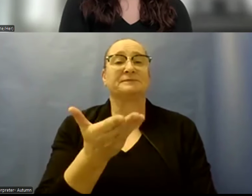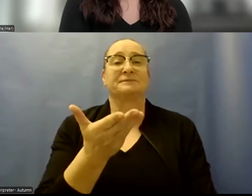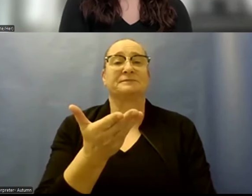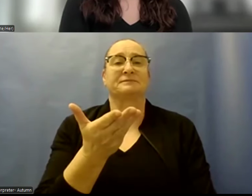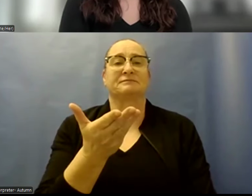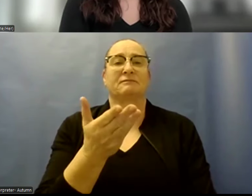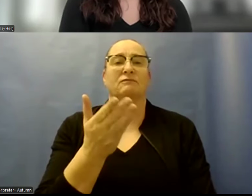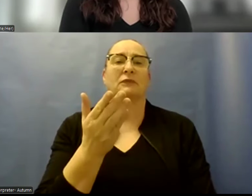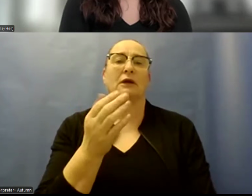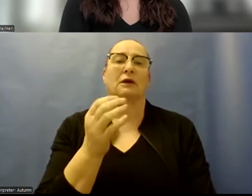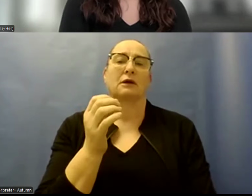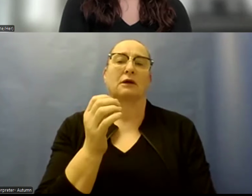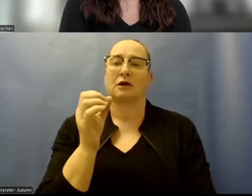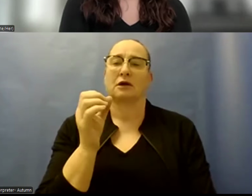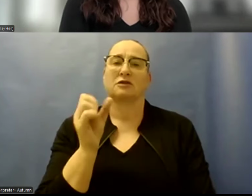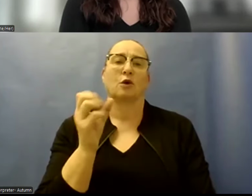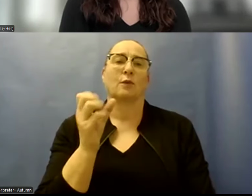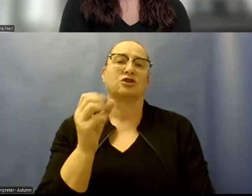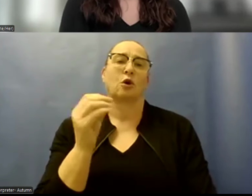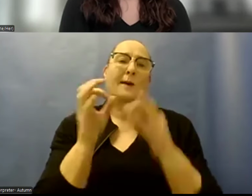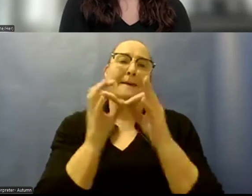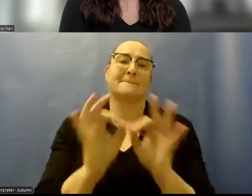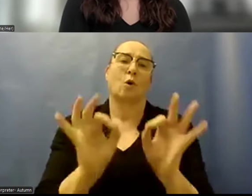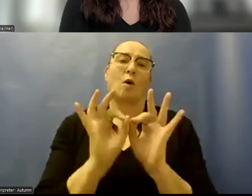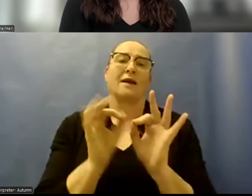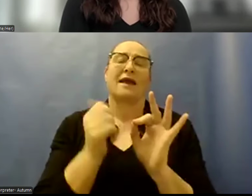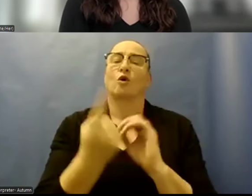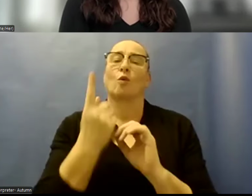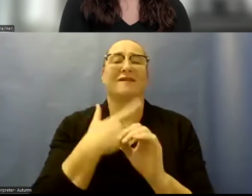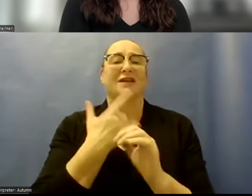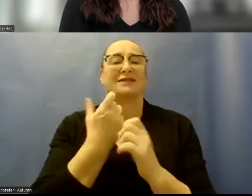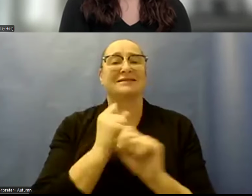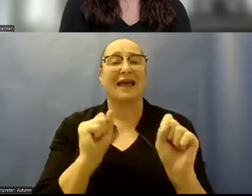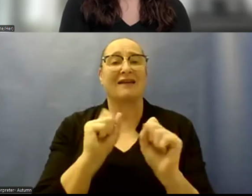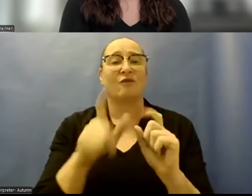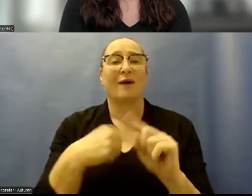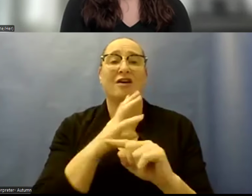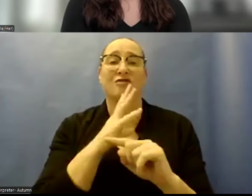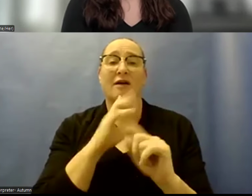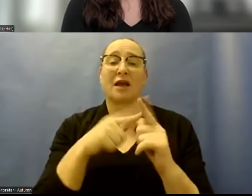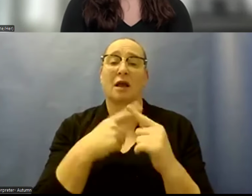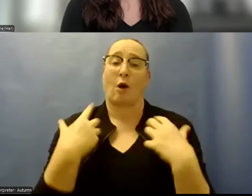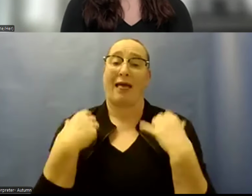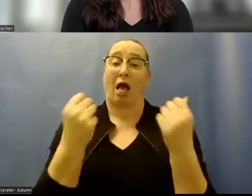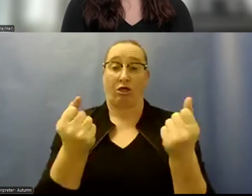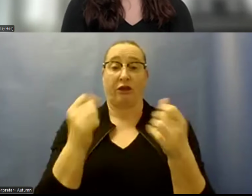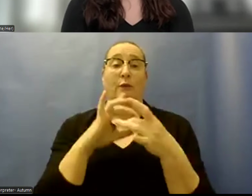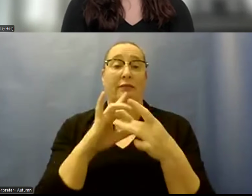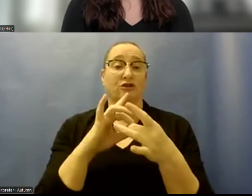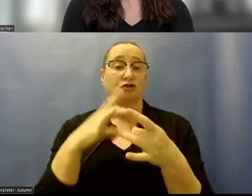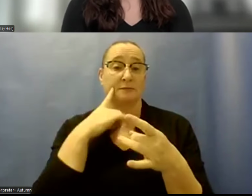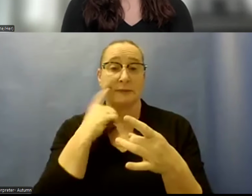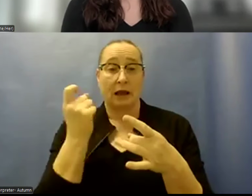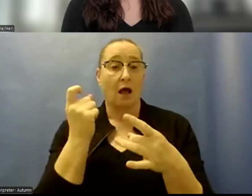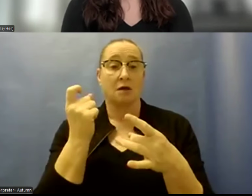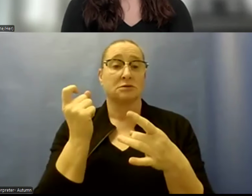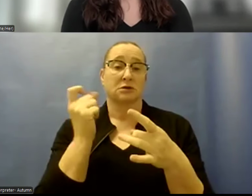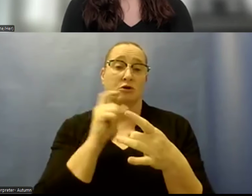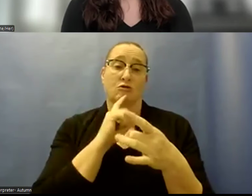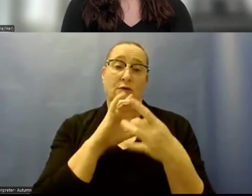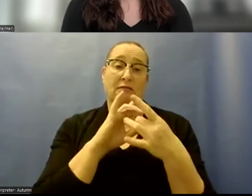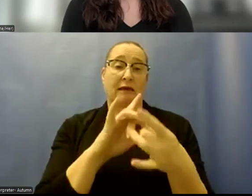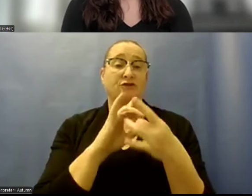Yeah, so it's so important that everyone feels safe, when talking about healthy relationships and boundaries because